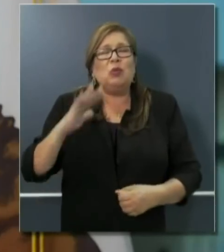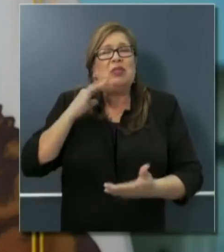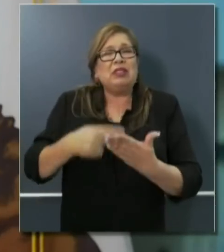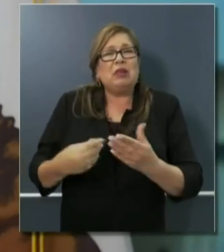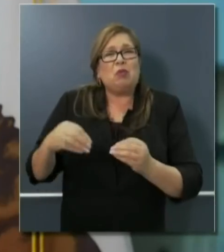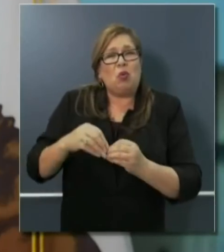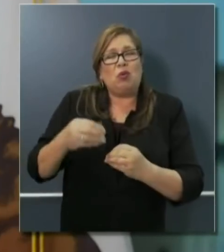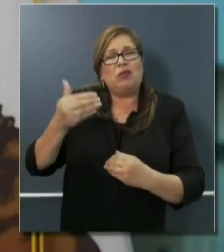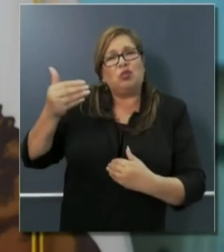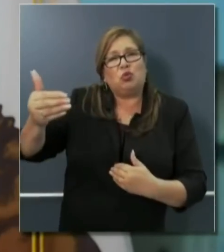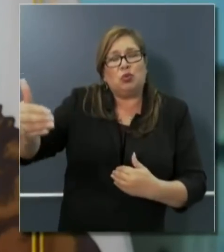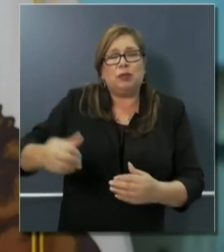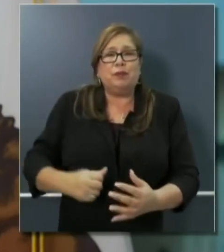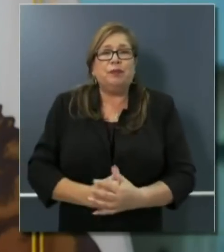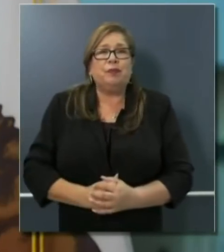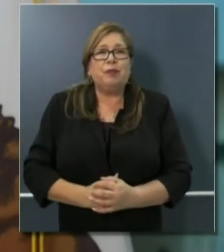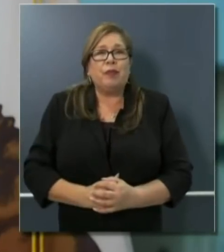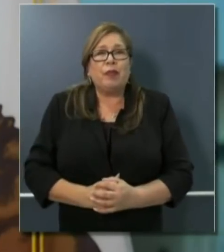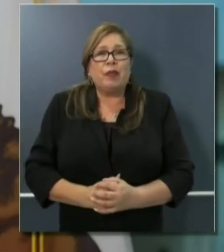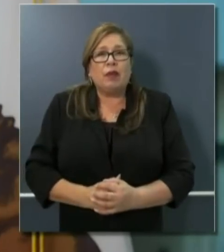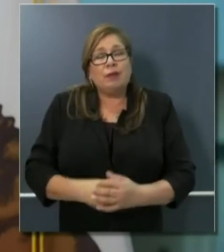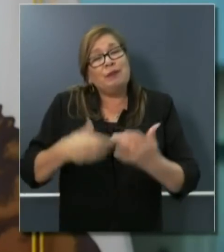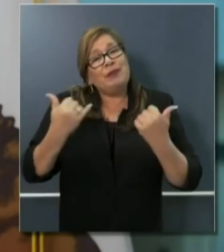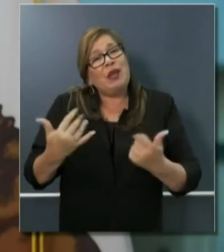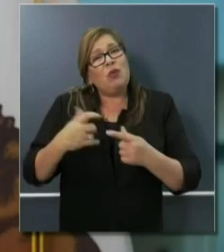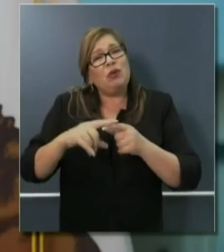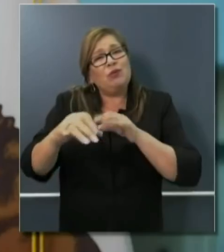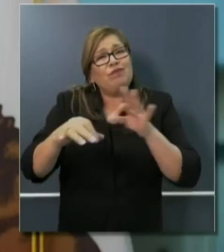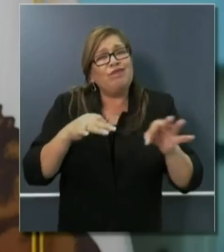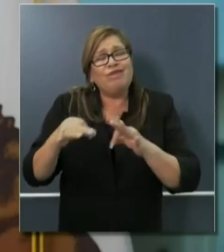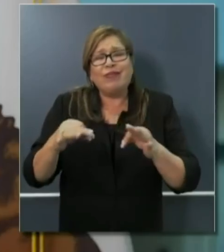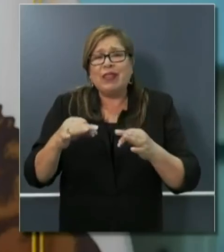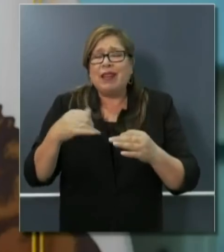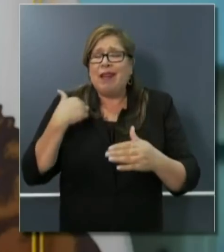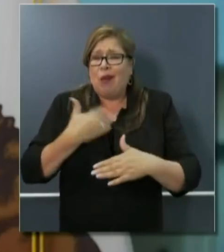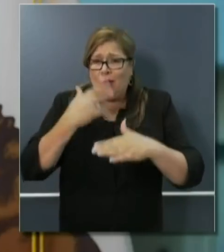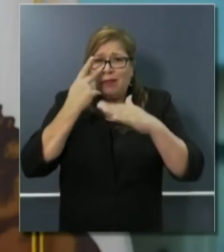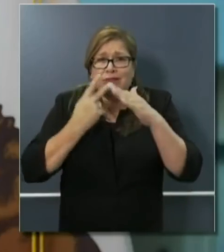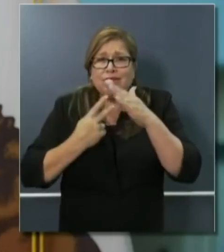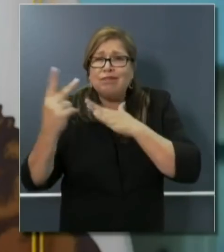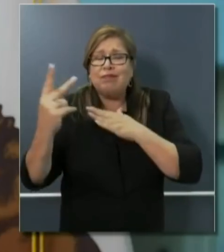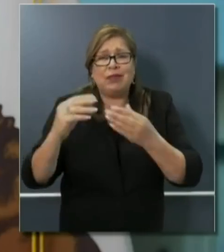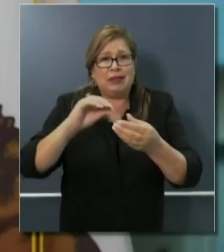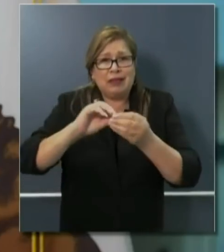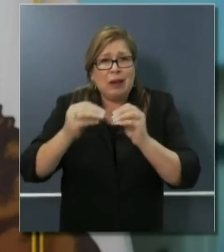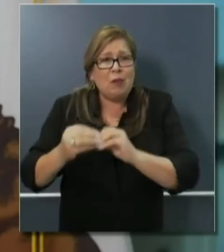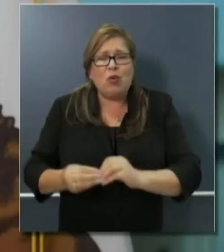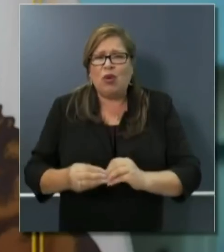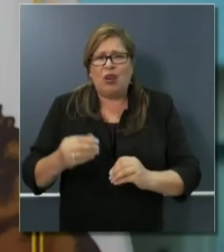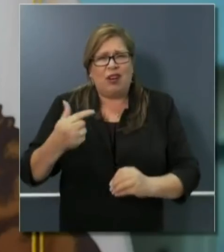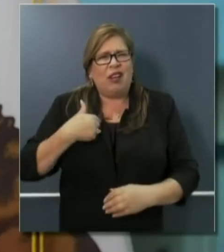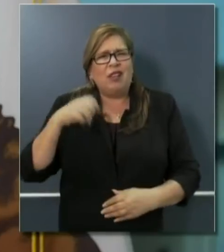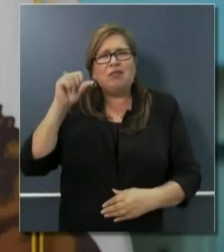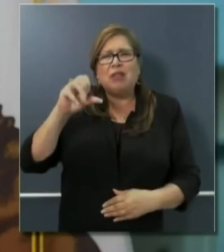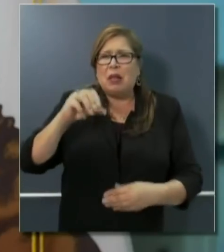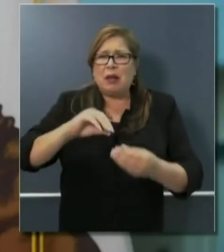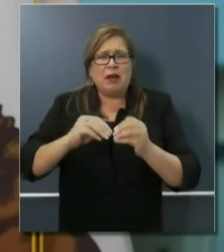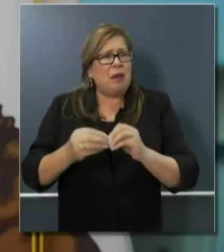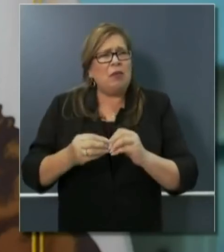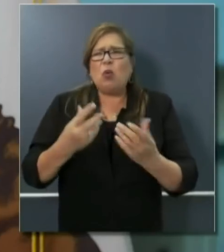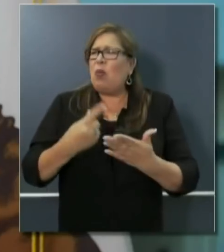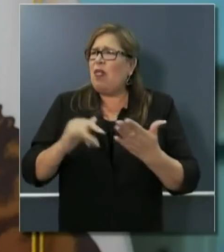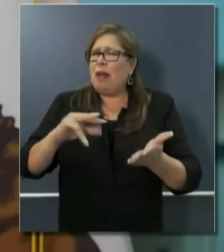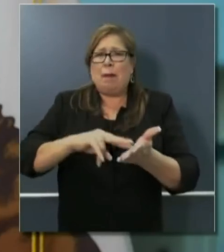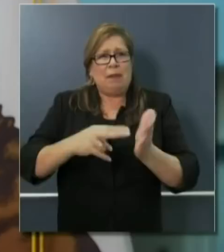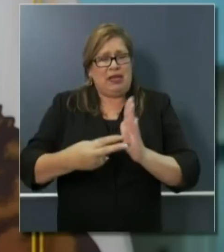forward with some more specifics about our modeling, about what those numbers that I've led with actually mean and mean to you and mean